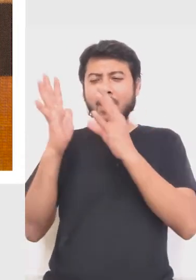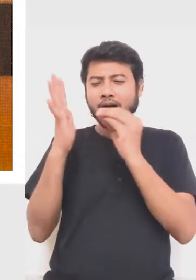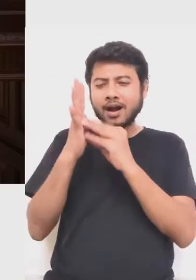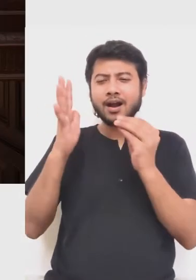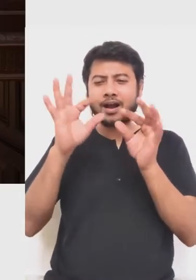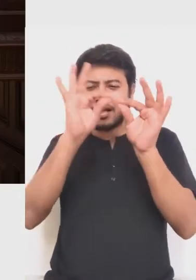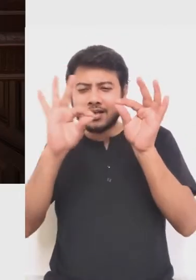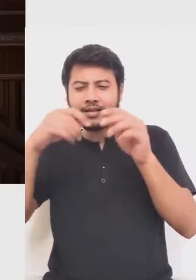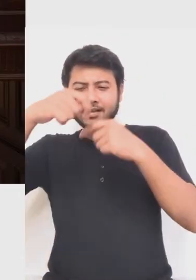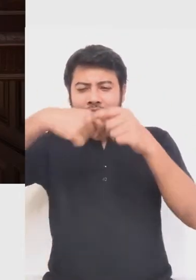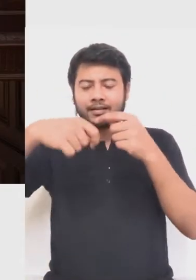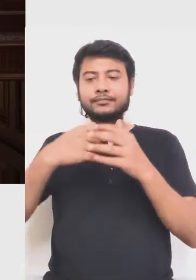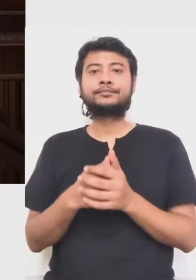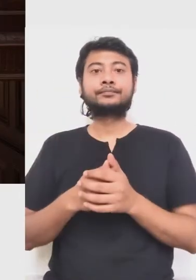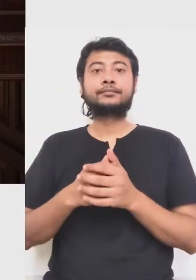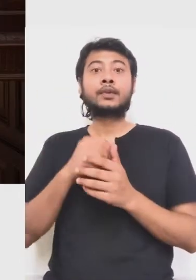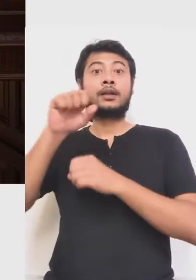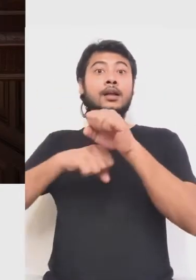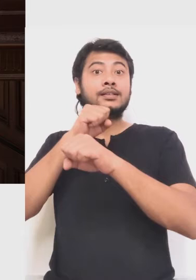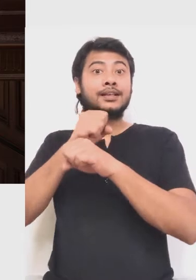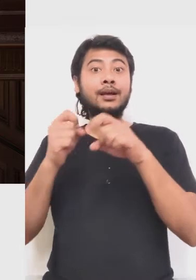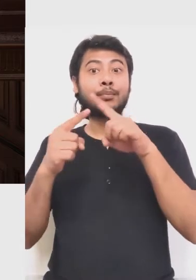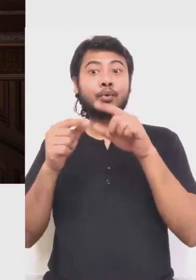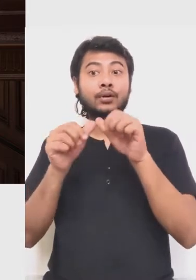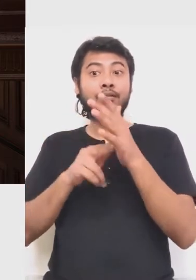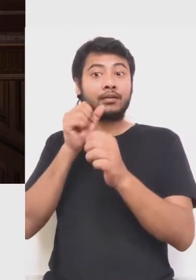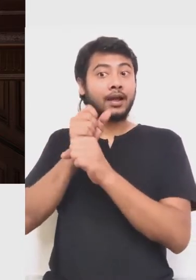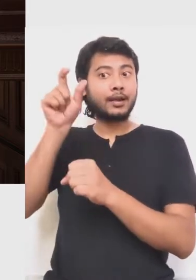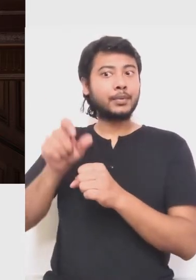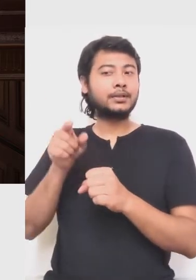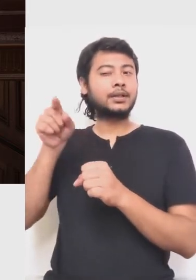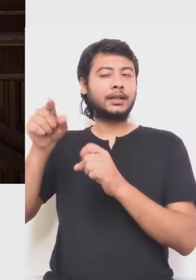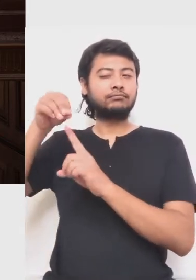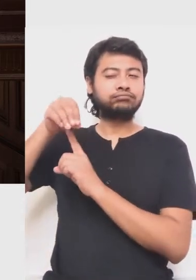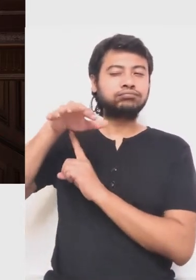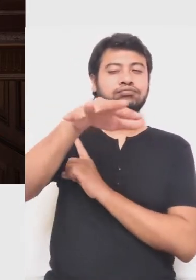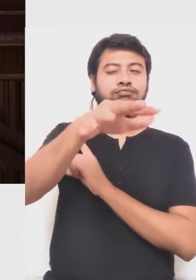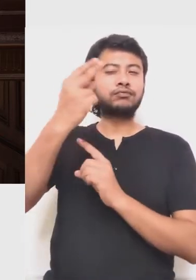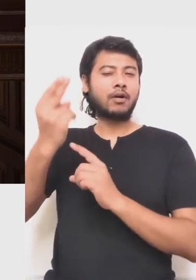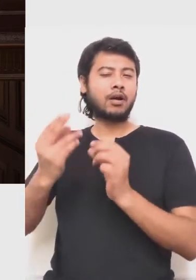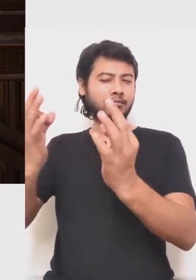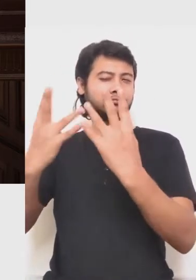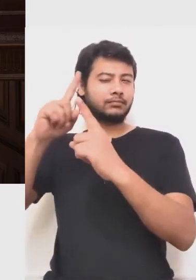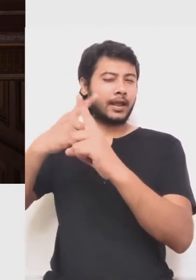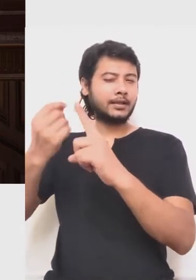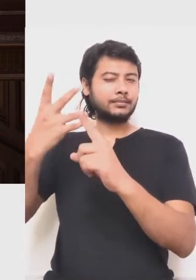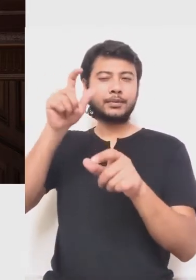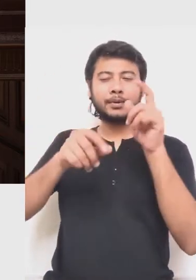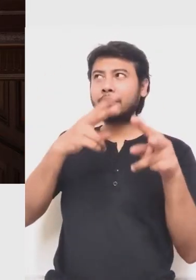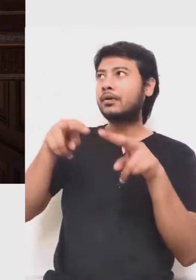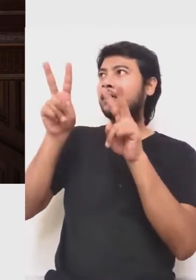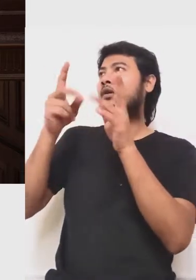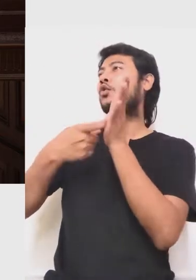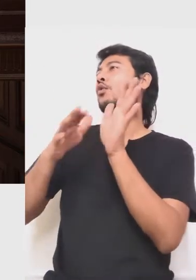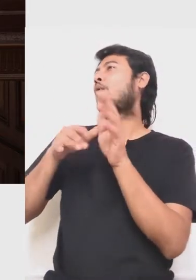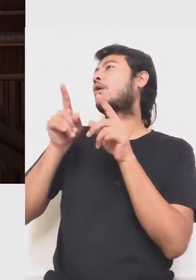Artist Tang Da Vu is a seminal figure in contemporary art in Singapore. He is credited for influencing a generation of artists,